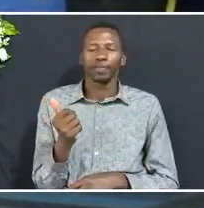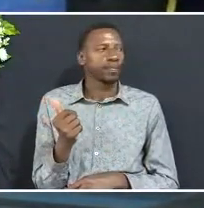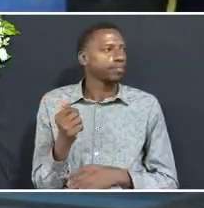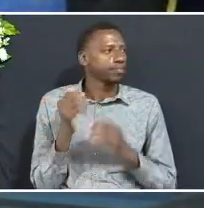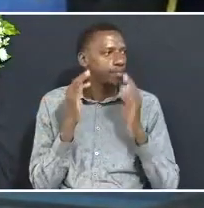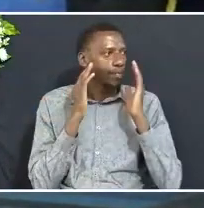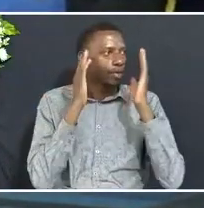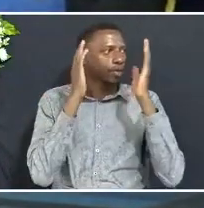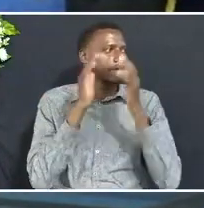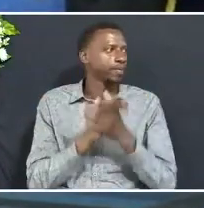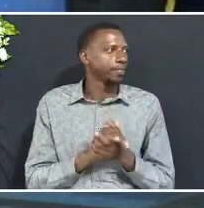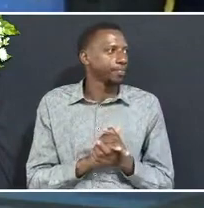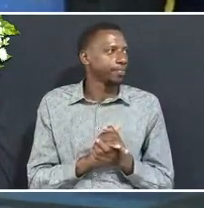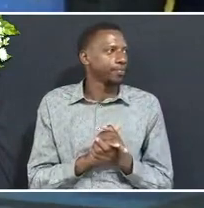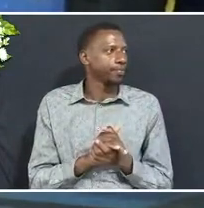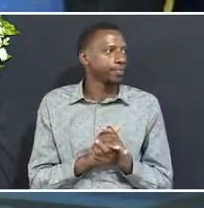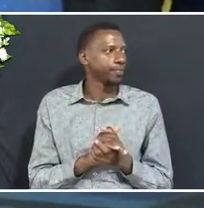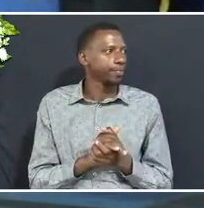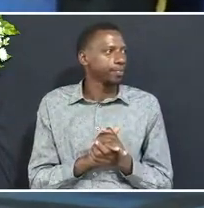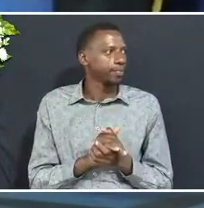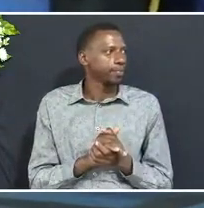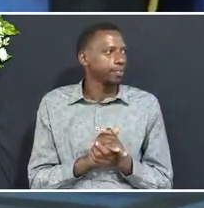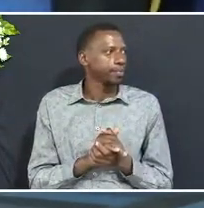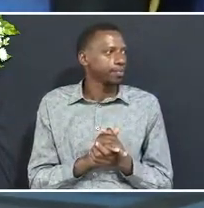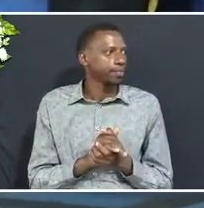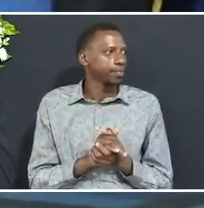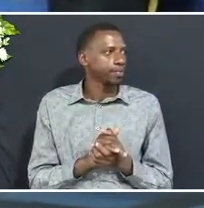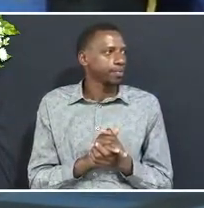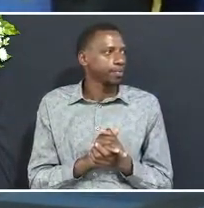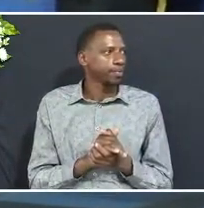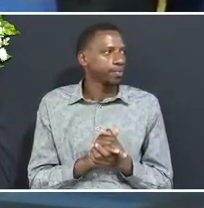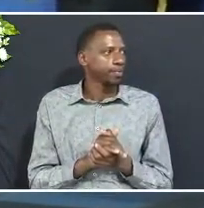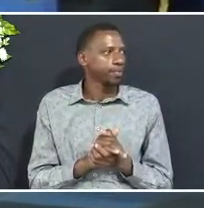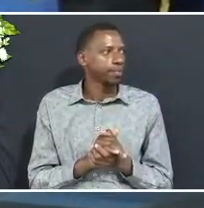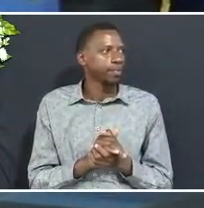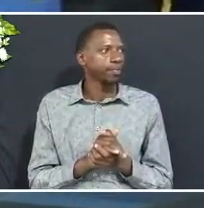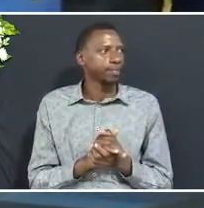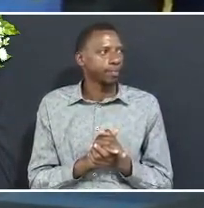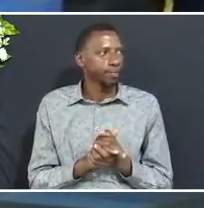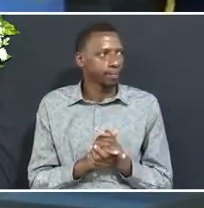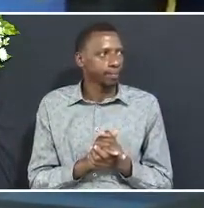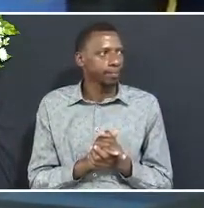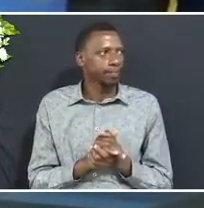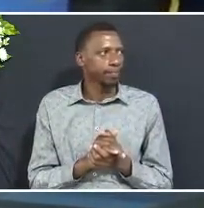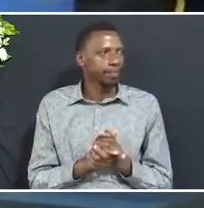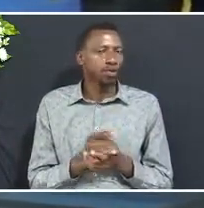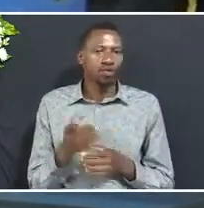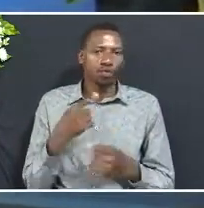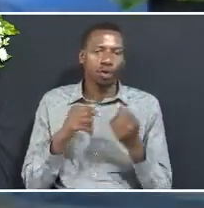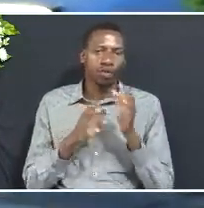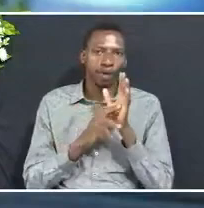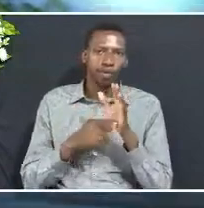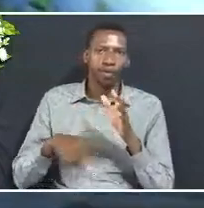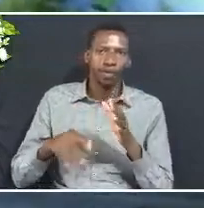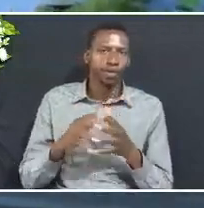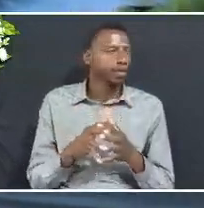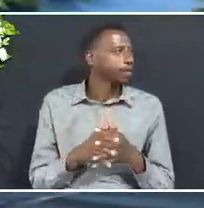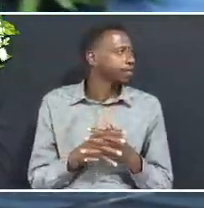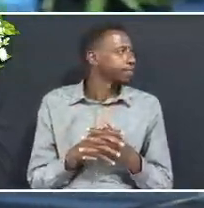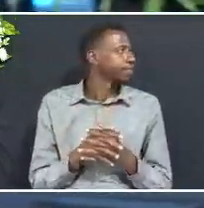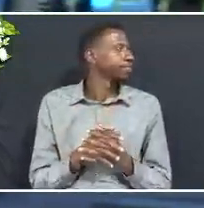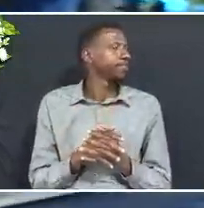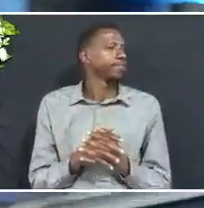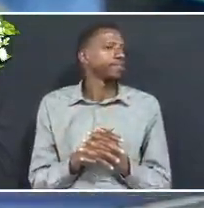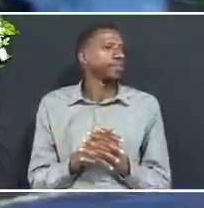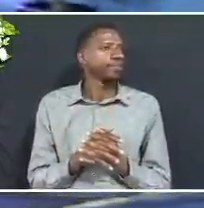priest of some particular family to come and represent us. Okay, come to this